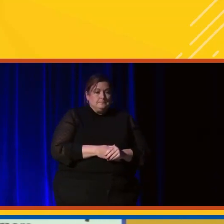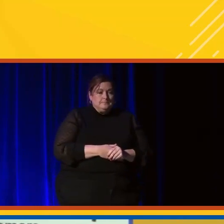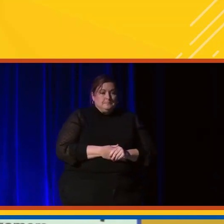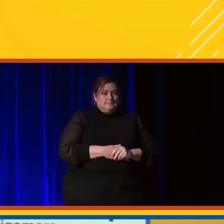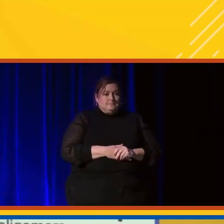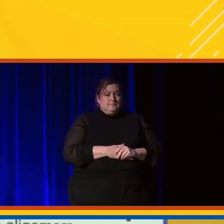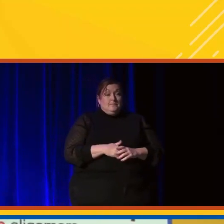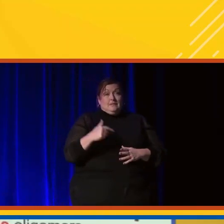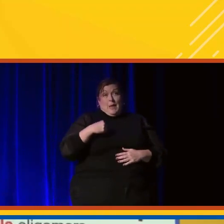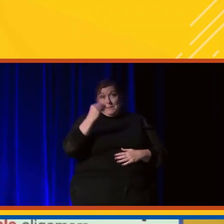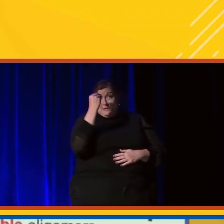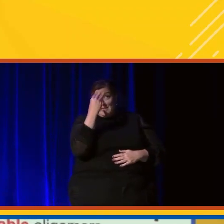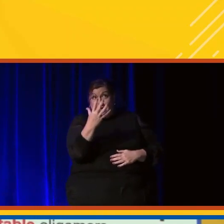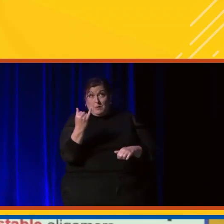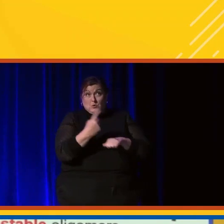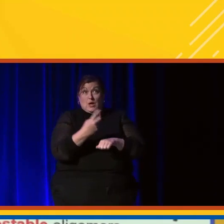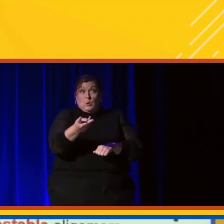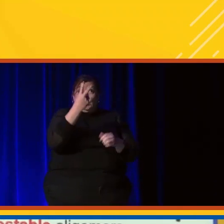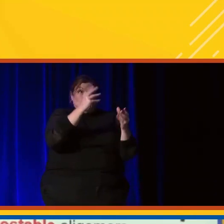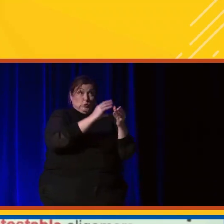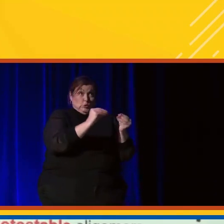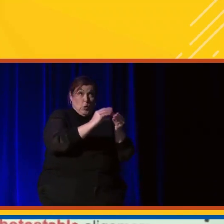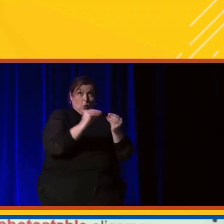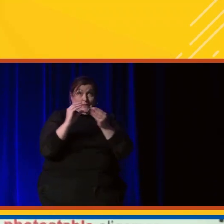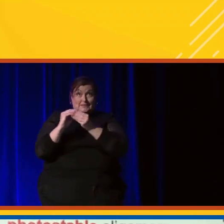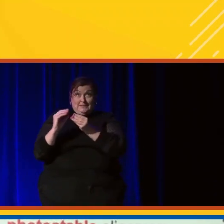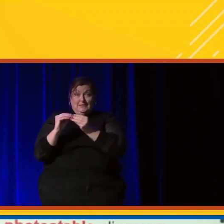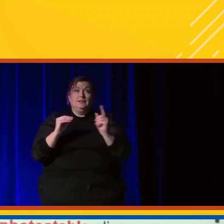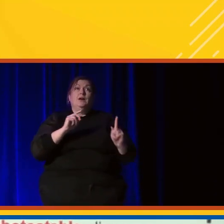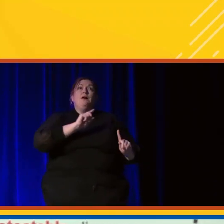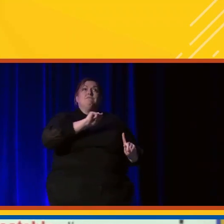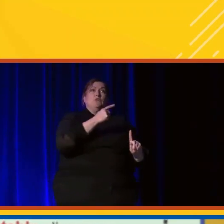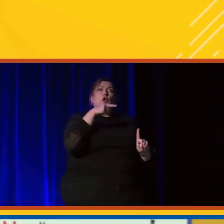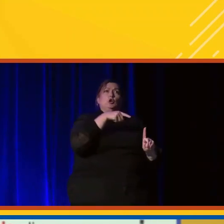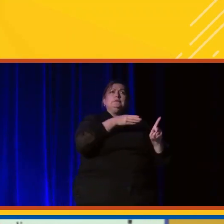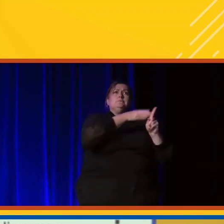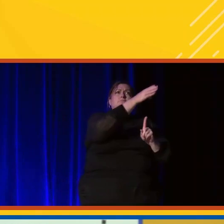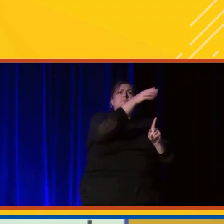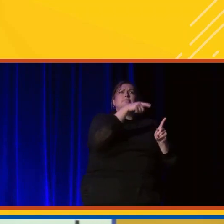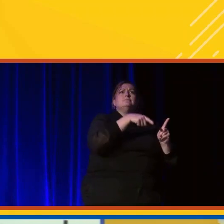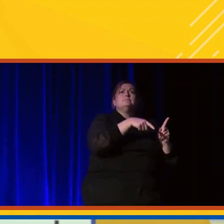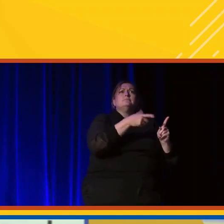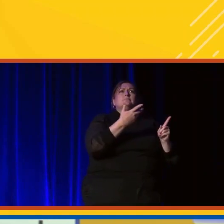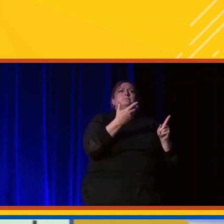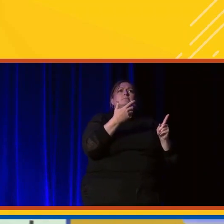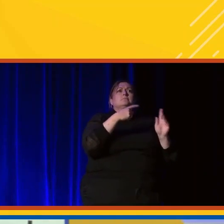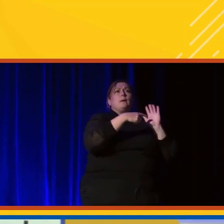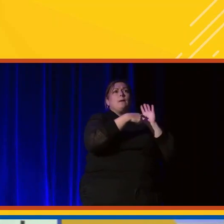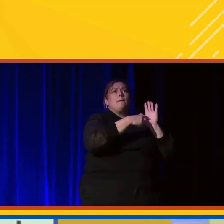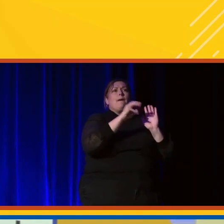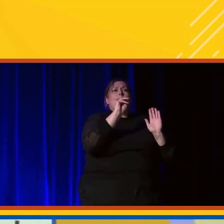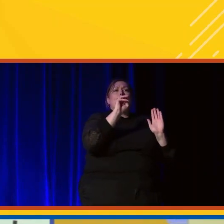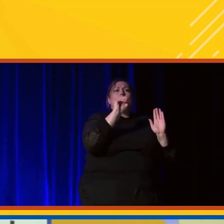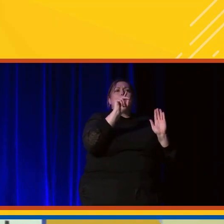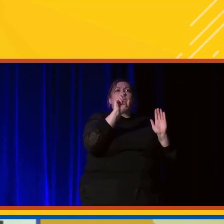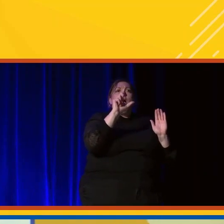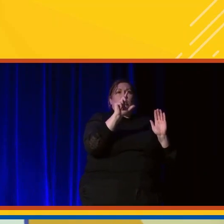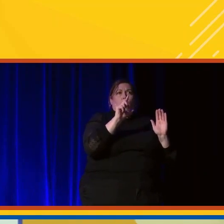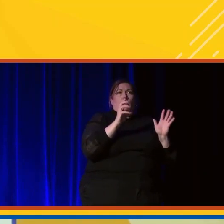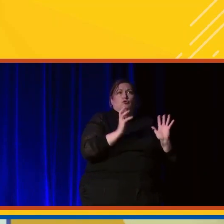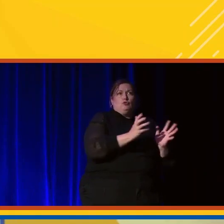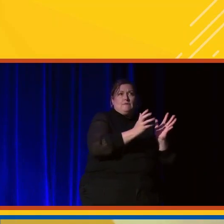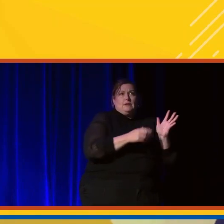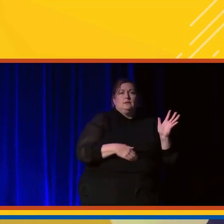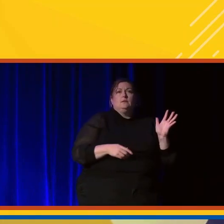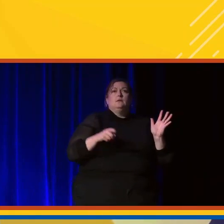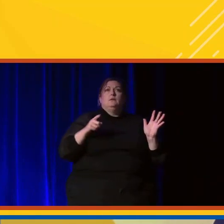What I'm going to tell you about today are two stories. First story is going to be primarily modeling driven. The second story is